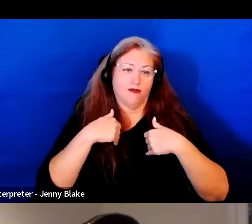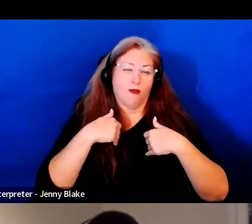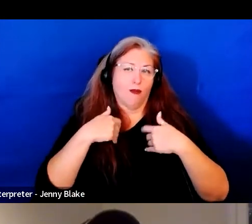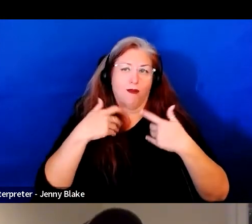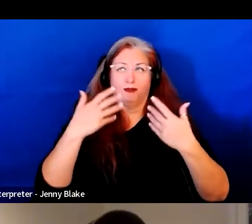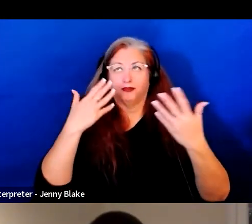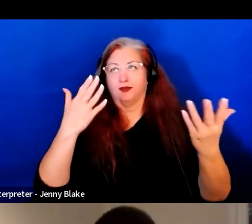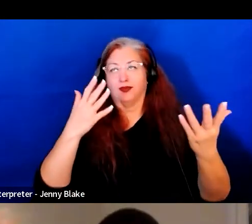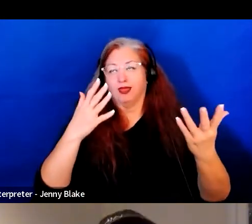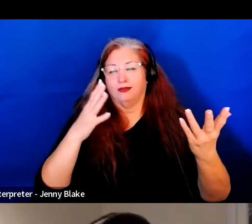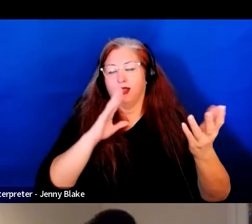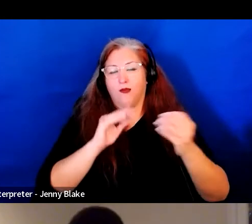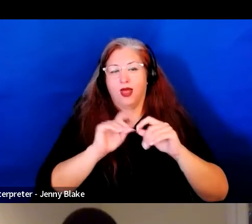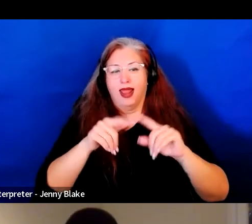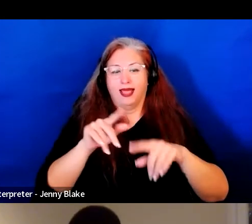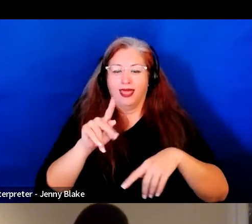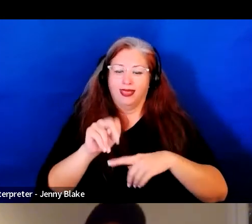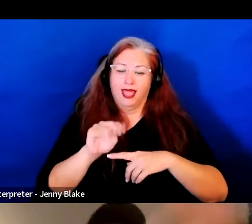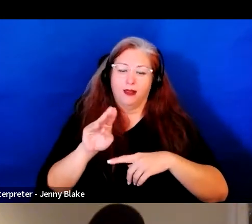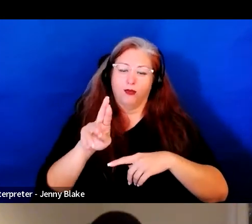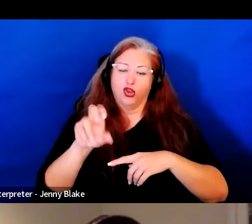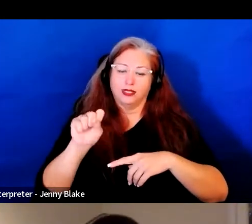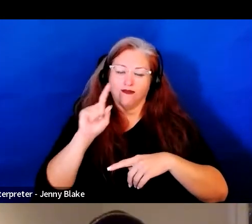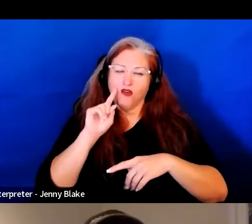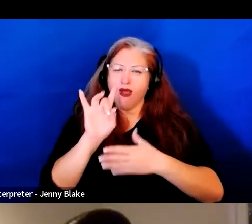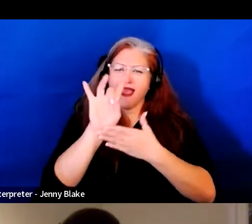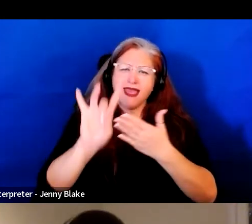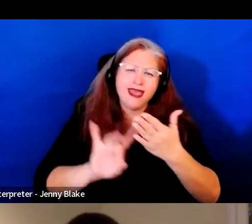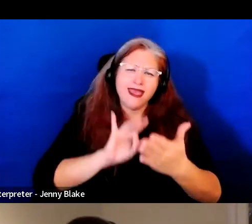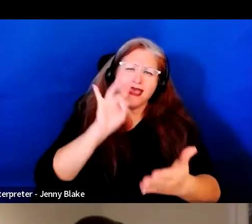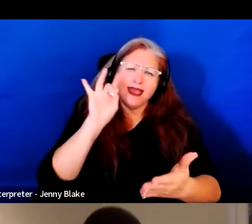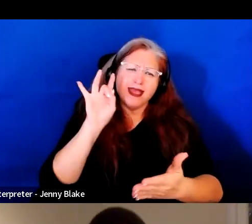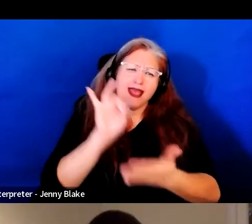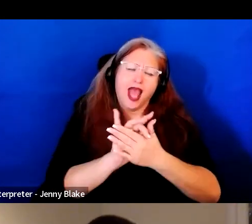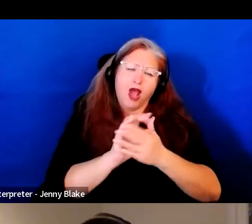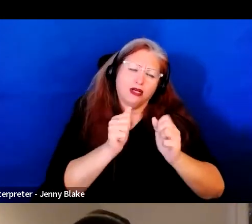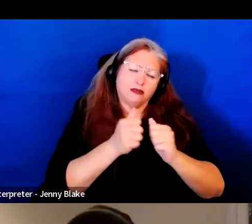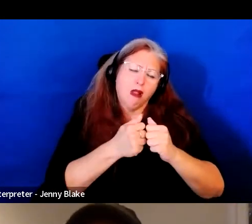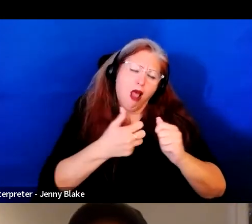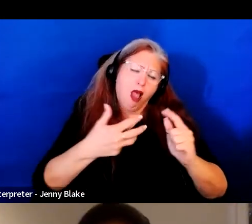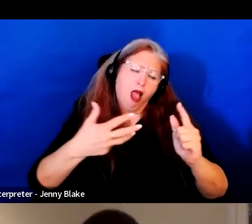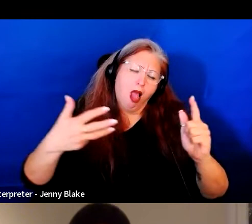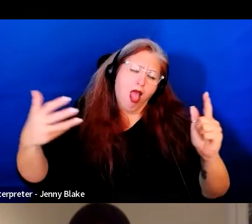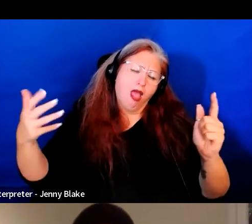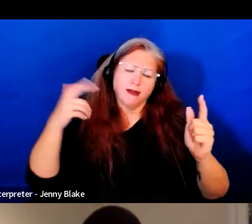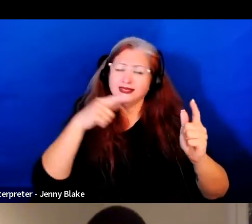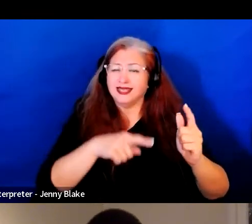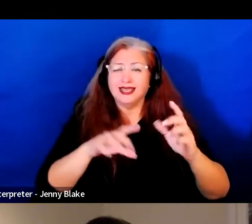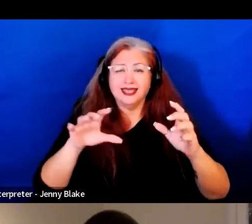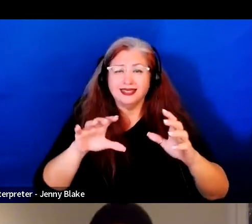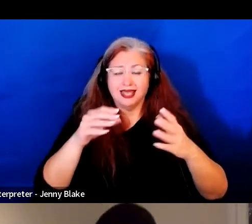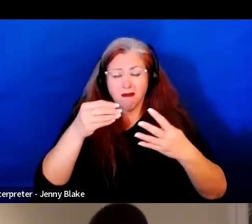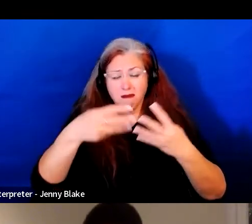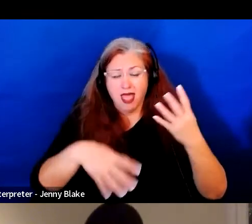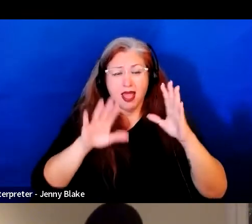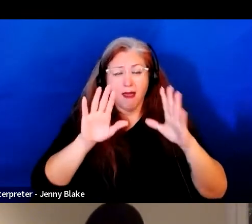And I know maybe we'll talk about like the Ken Burns kind of treatment of an 8-hour sprawling thing about this man's life, because he did like so many amazing things.